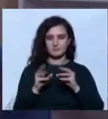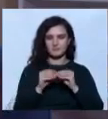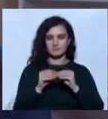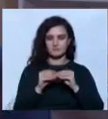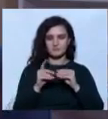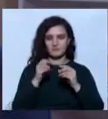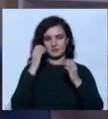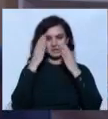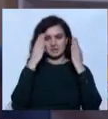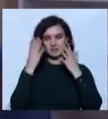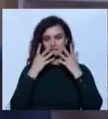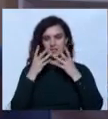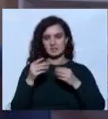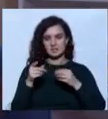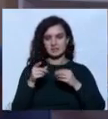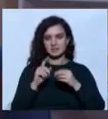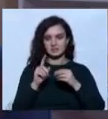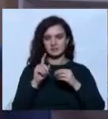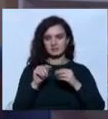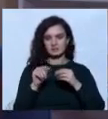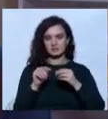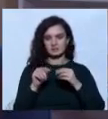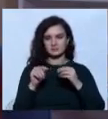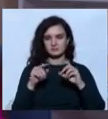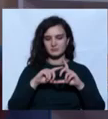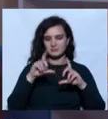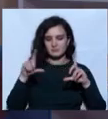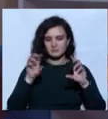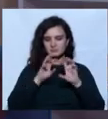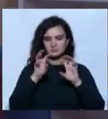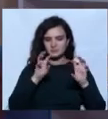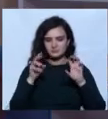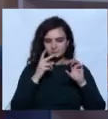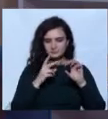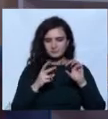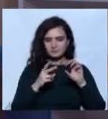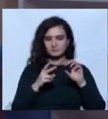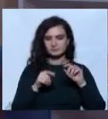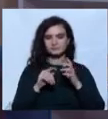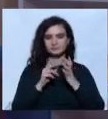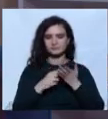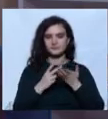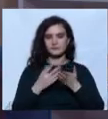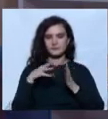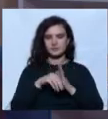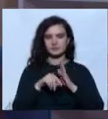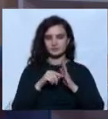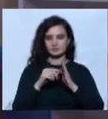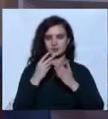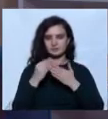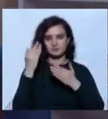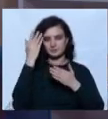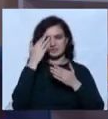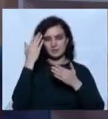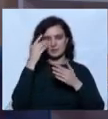were entertaining themselves by drawing a map. And he got his inspiration for this book from their imaginary